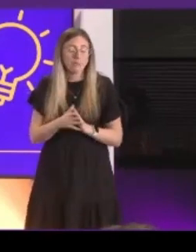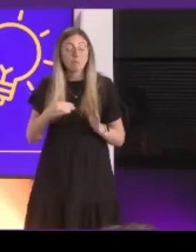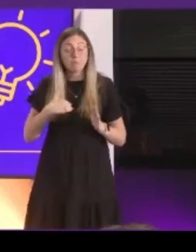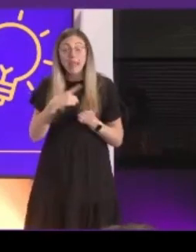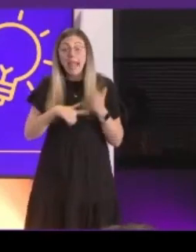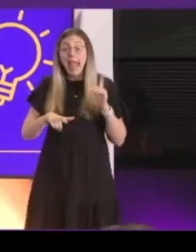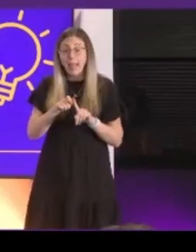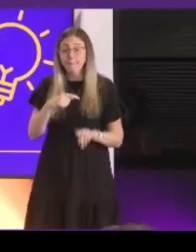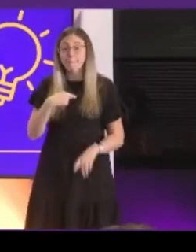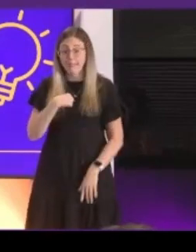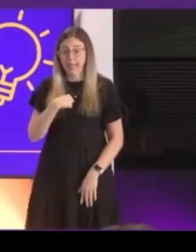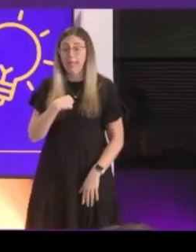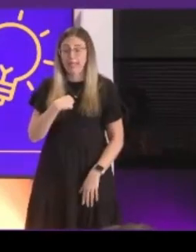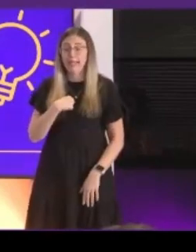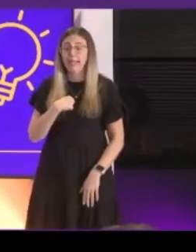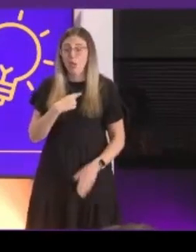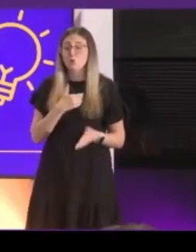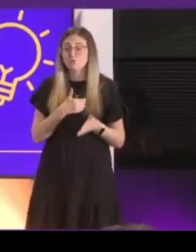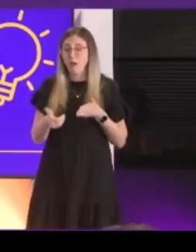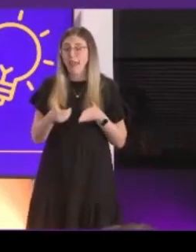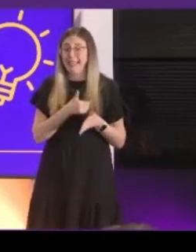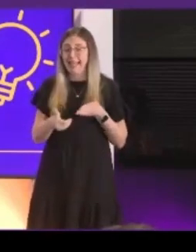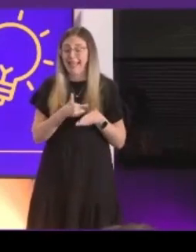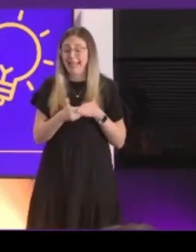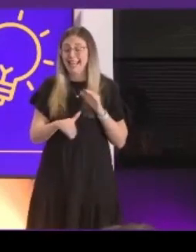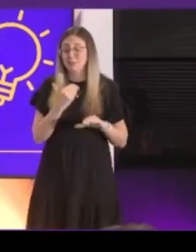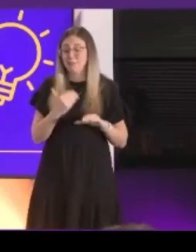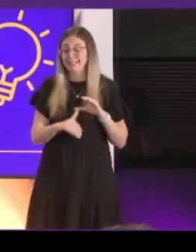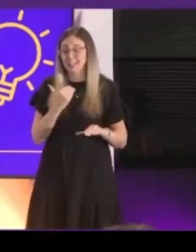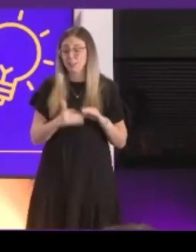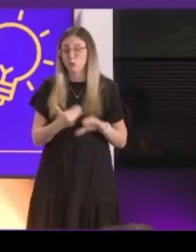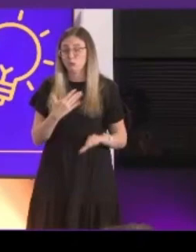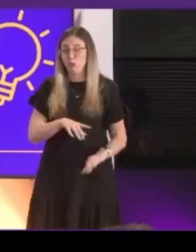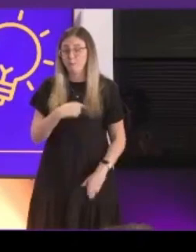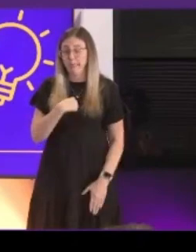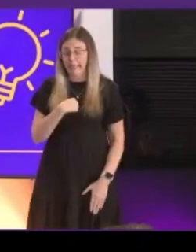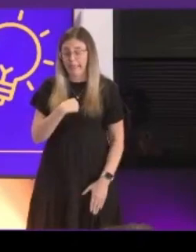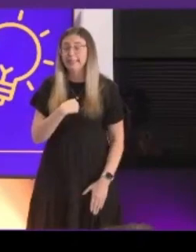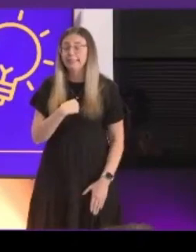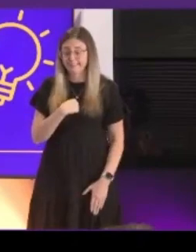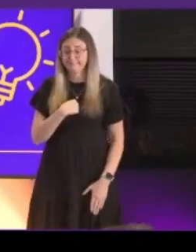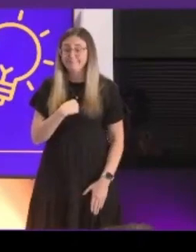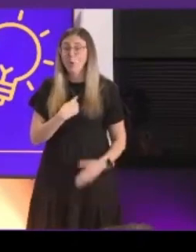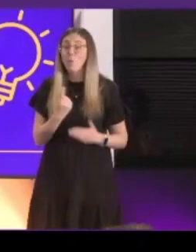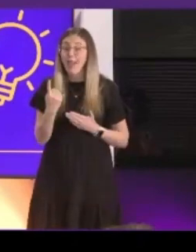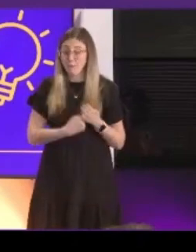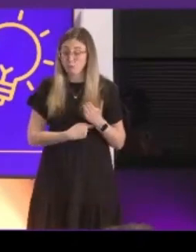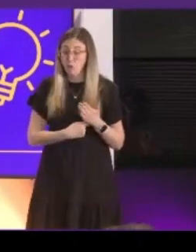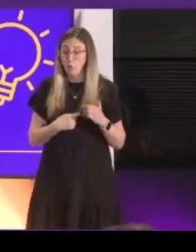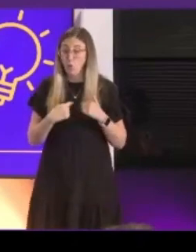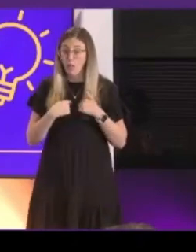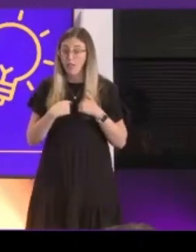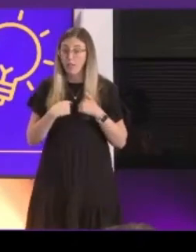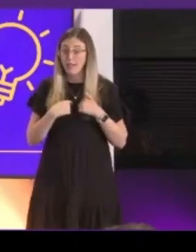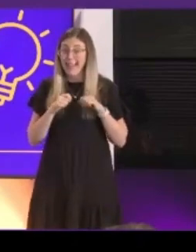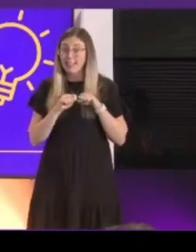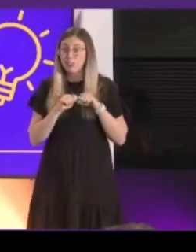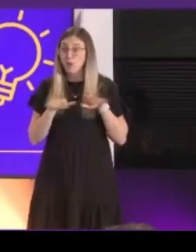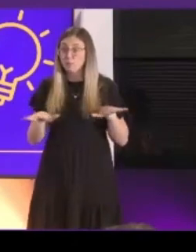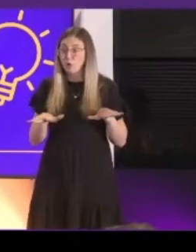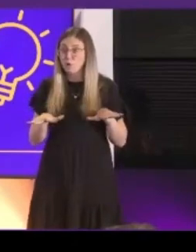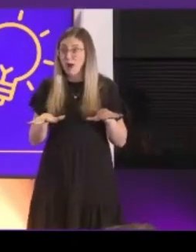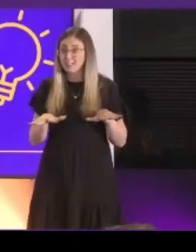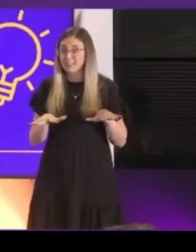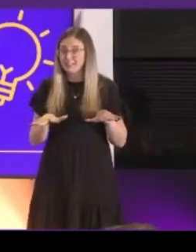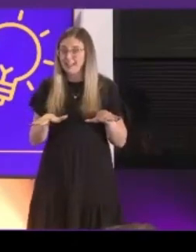MP who regularly gets messages from me, and we have a rule at Microsoft. This is being broadcast, but not broadcast on LinkedIn. Okay, I can